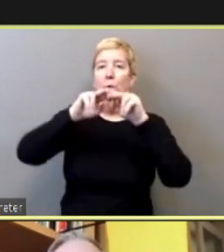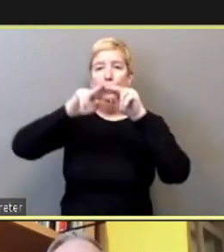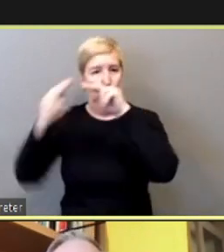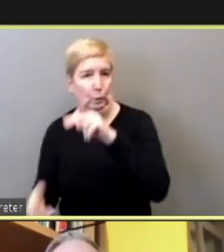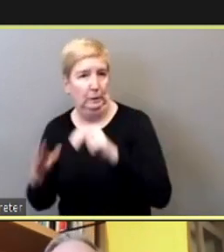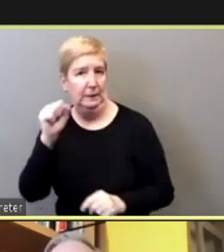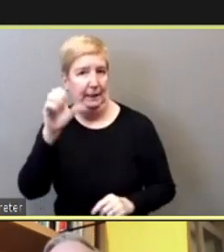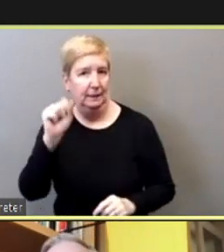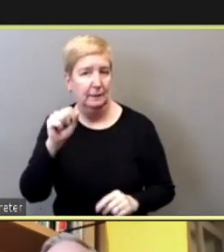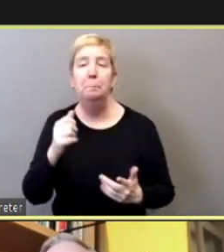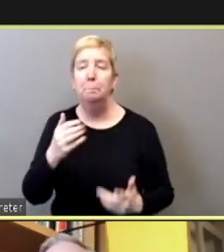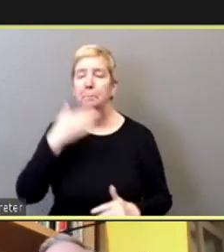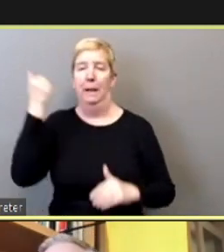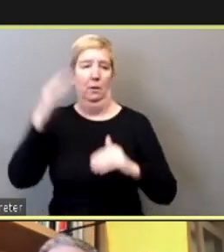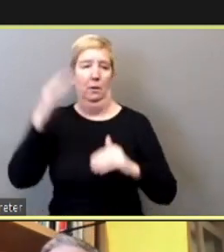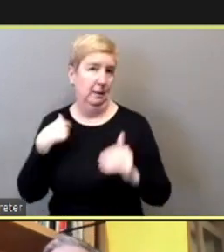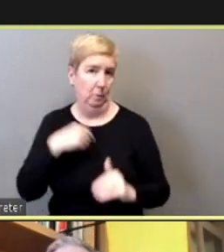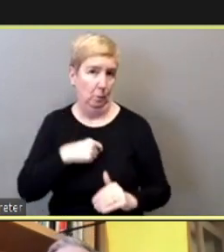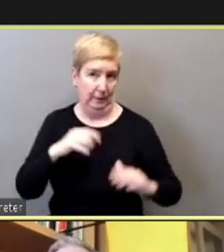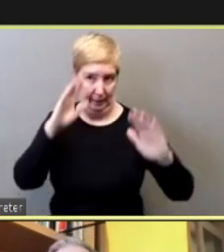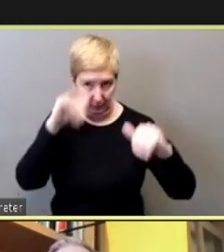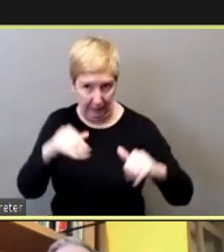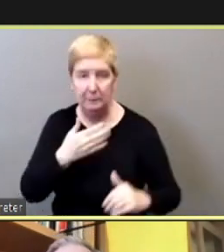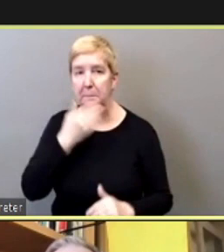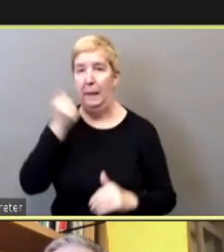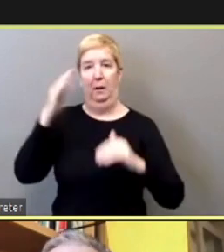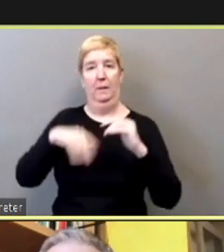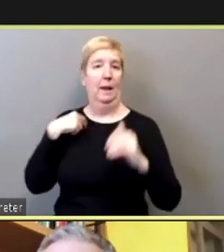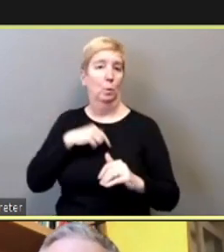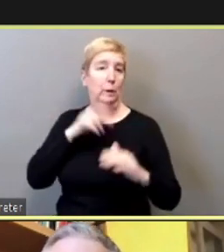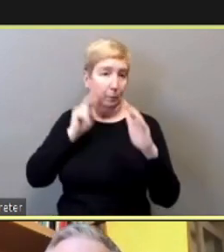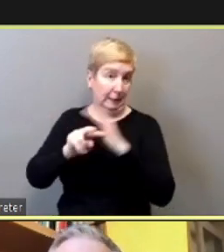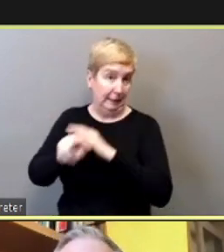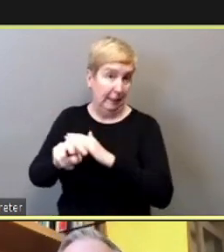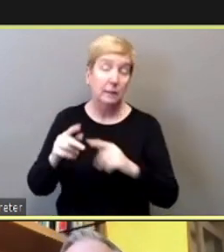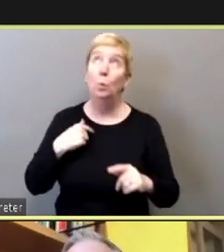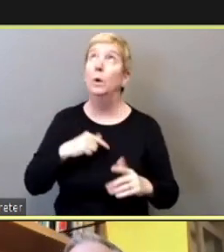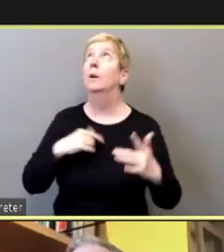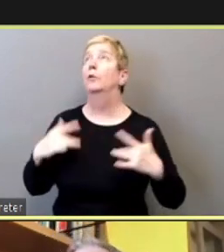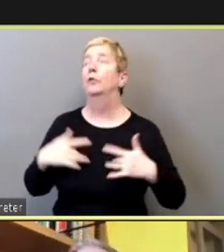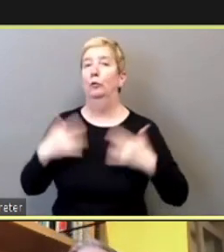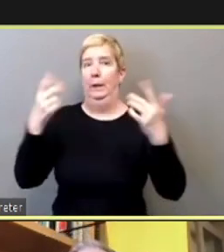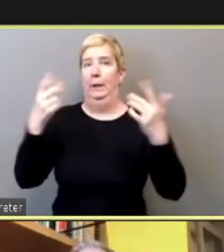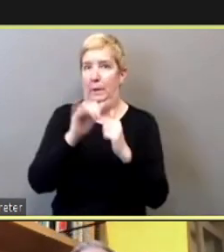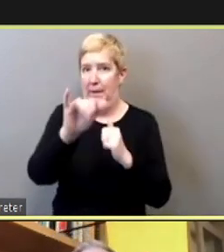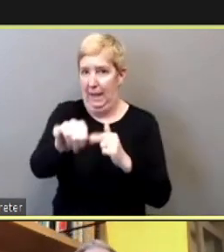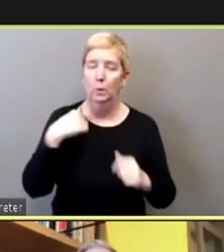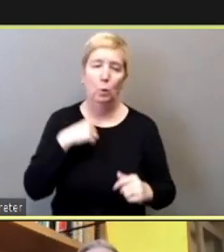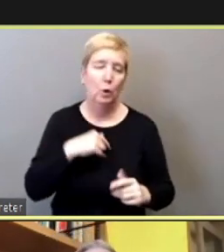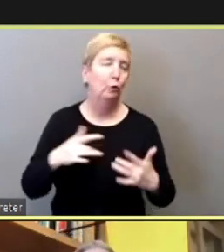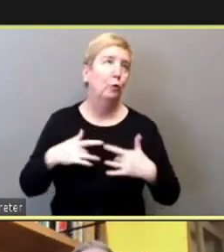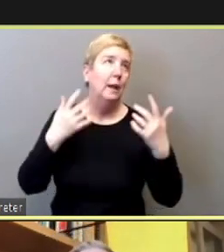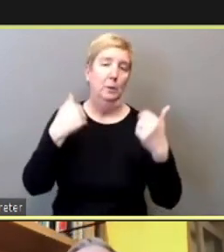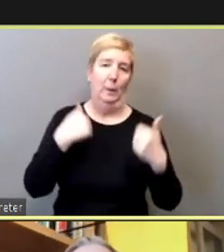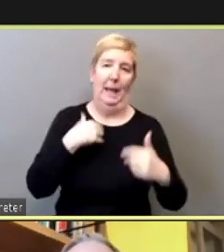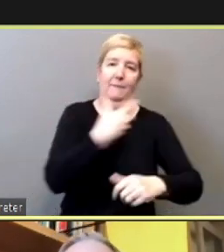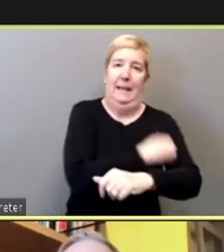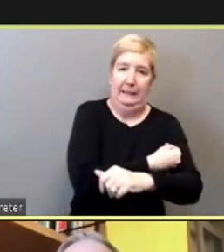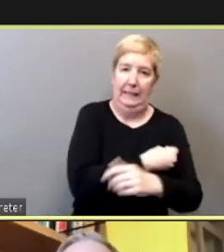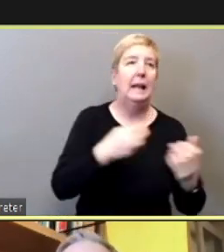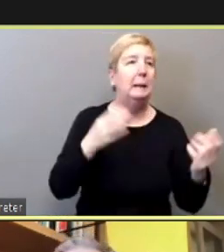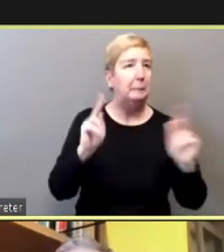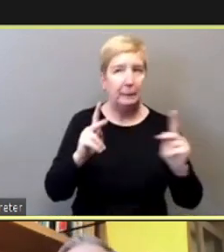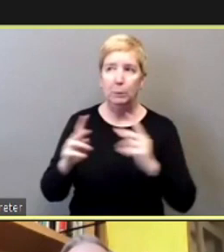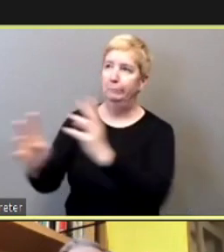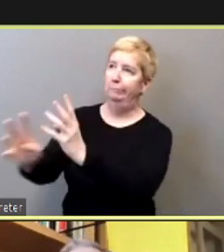think it's a good thing. We're delighted to have the vaccine on board now and so many people getting it,